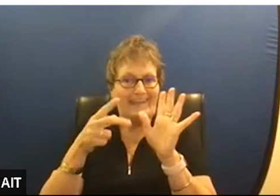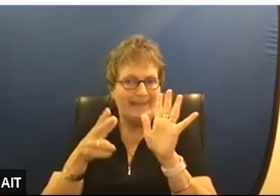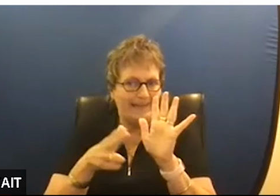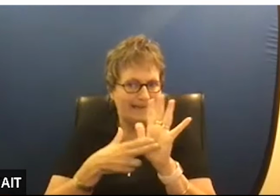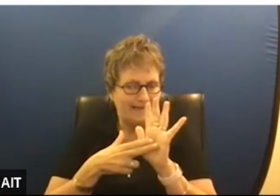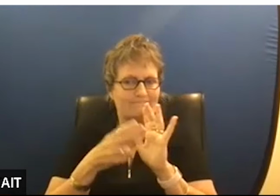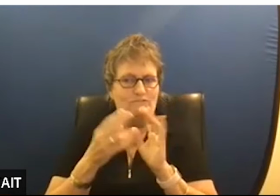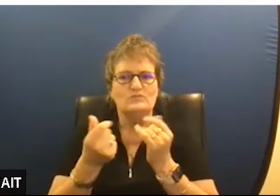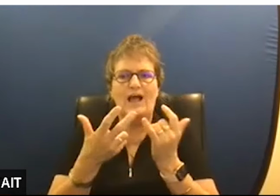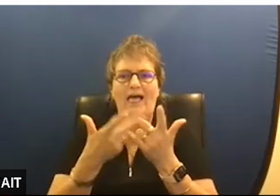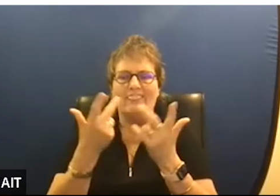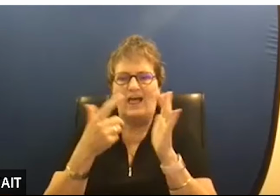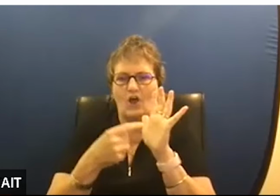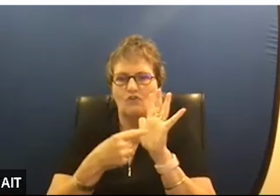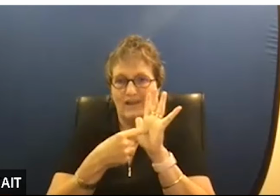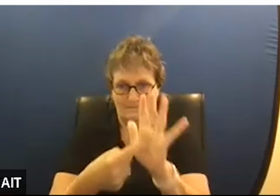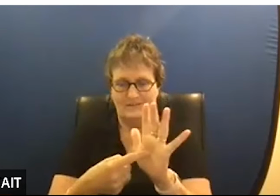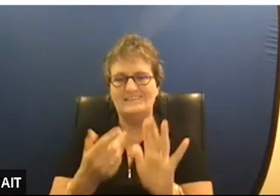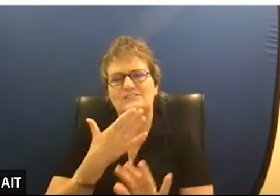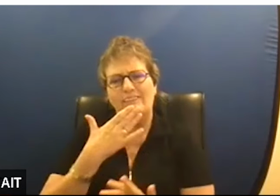recommendations. Thank you, everybody, for your time.